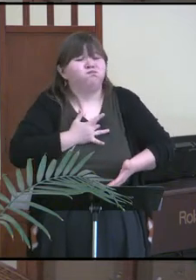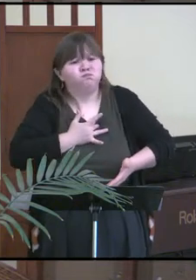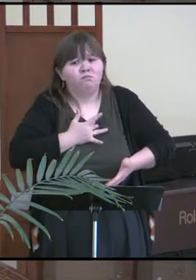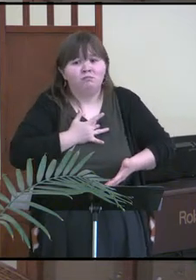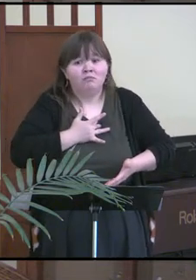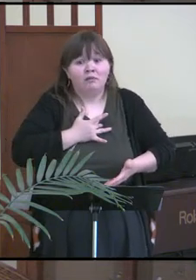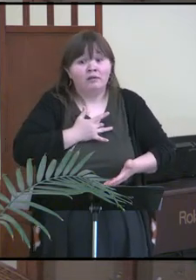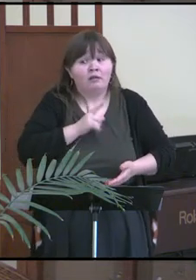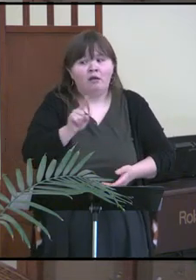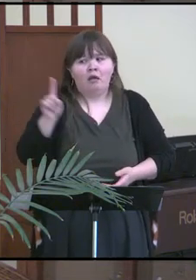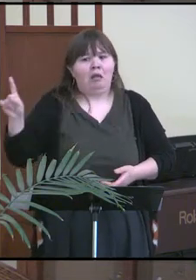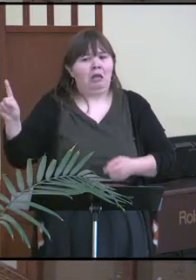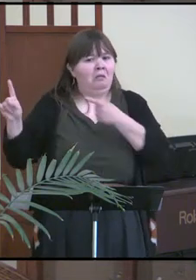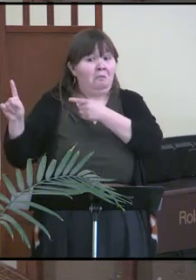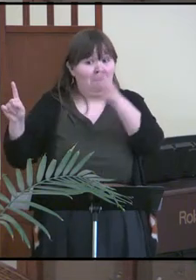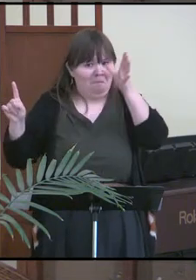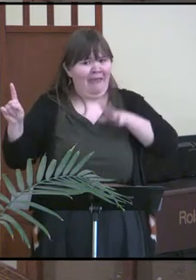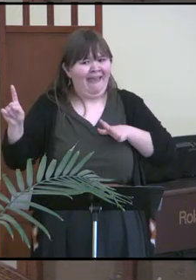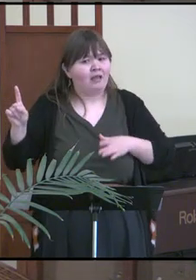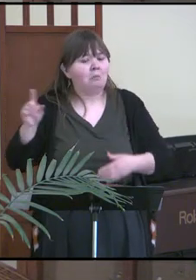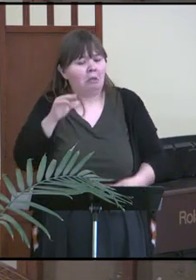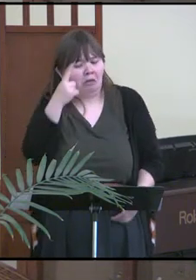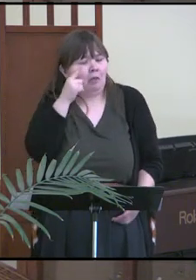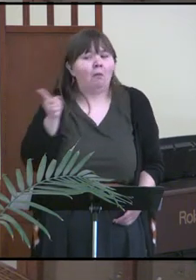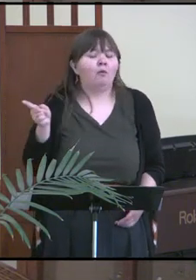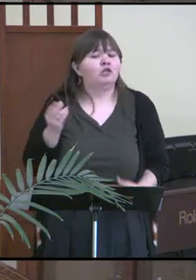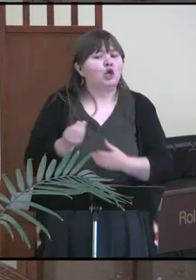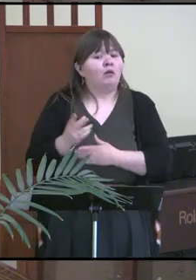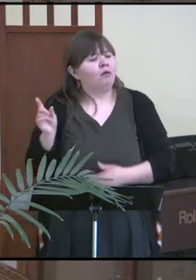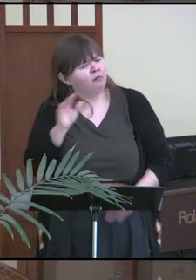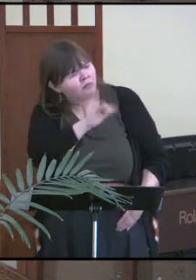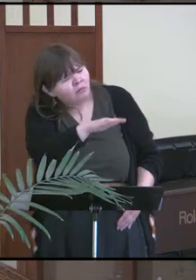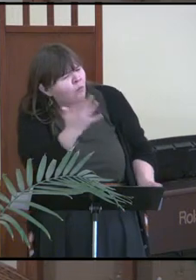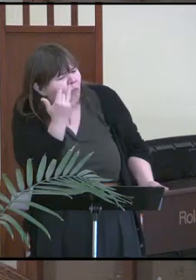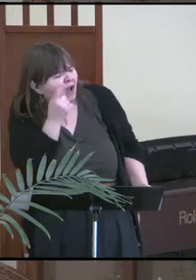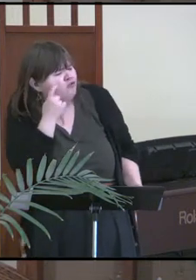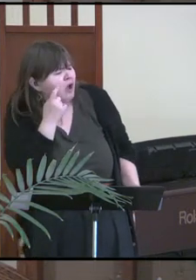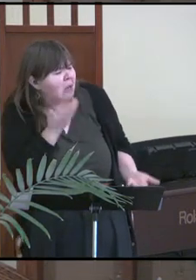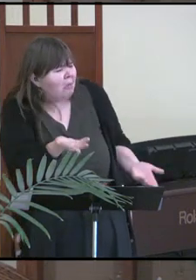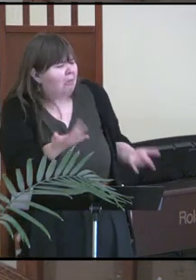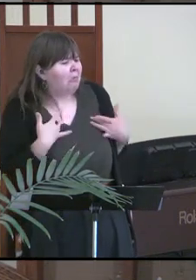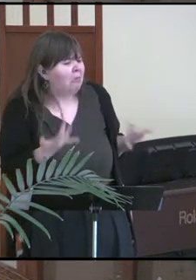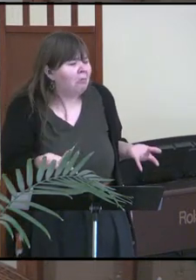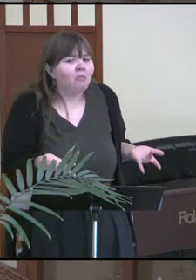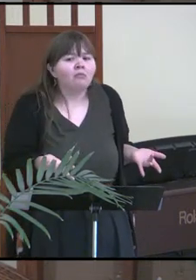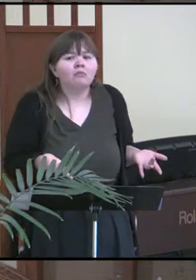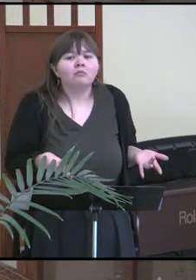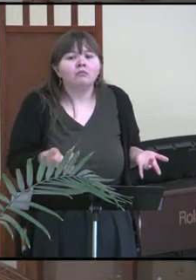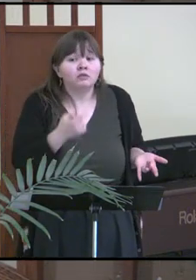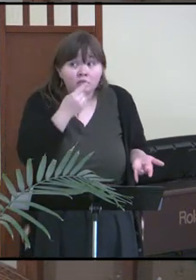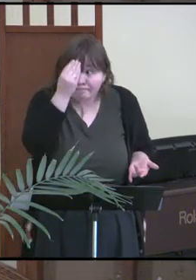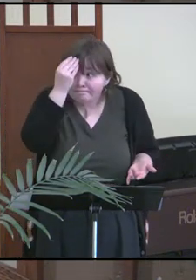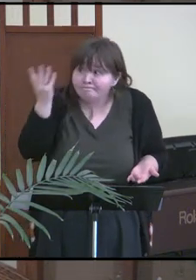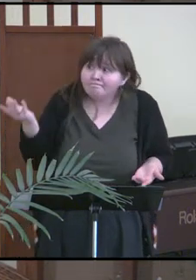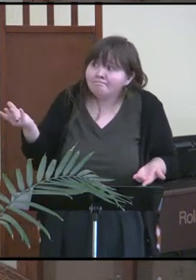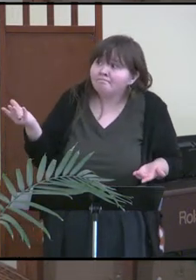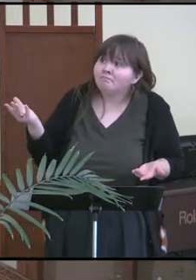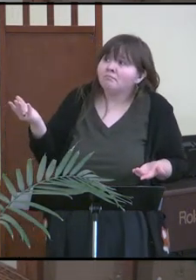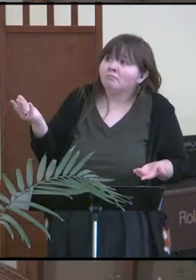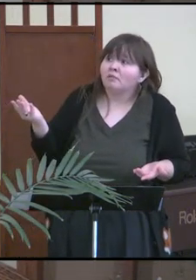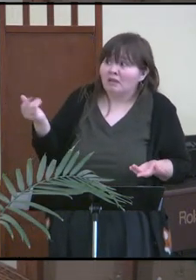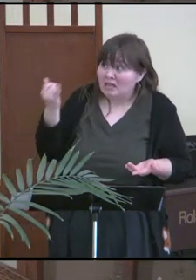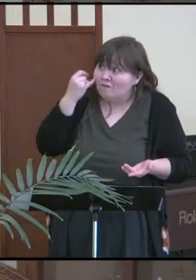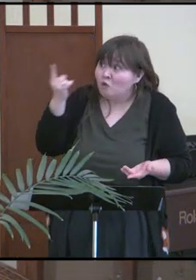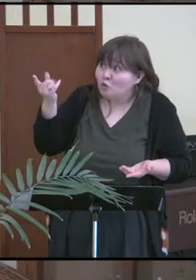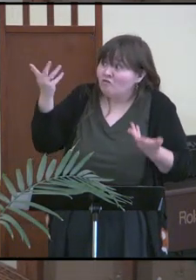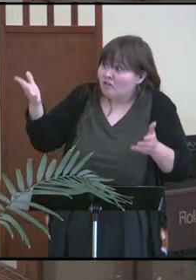whom Mary presumes to be the gardener also asks her why she is weeping. And she tells him, "If